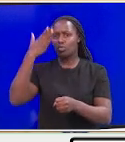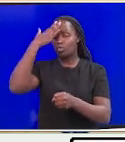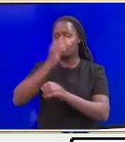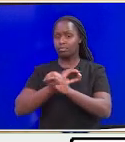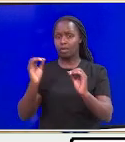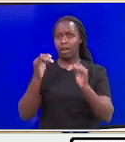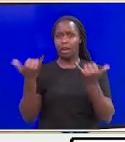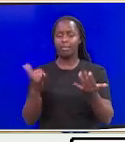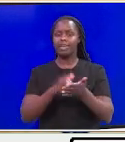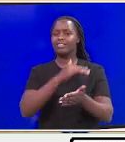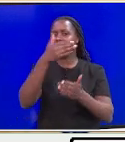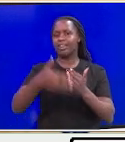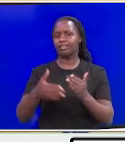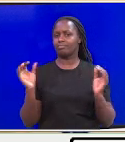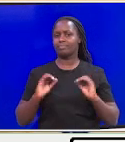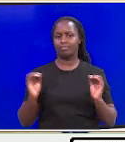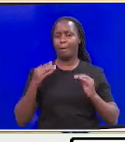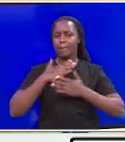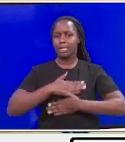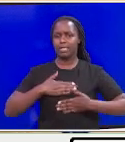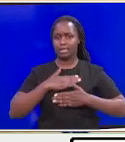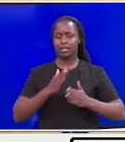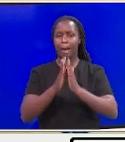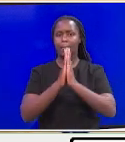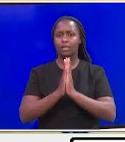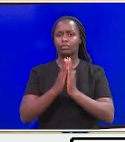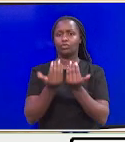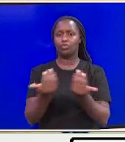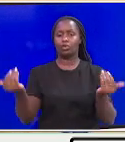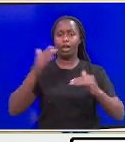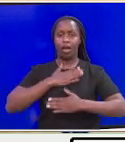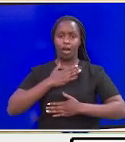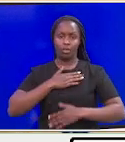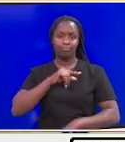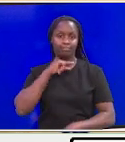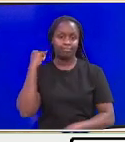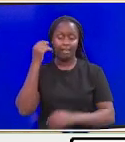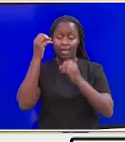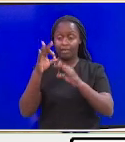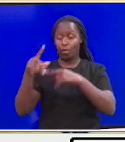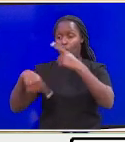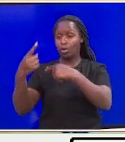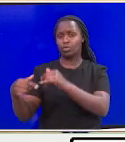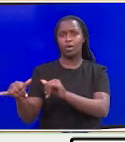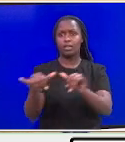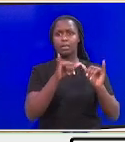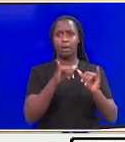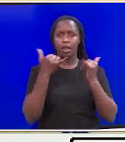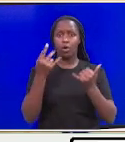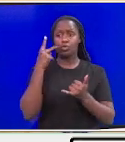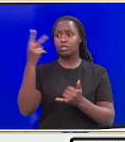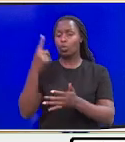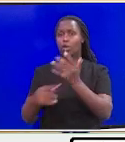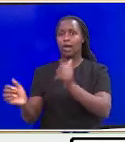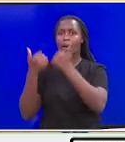pasta na bishop. Ombea watoto wetu, tuombee Mungu watoto wetu, kwa sababu ikiendelea hivi sasa kama hiyo mbili imefanyika